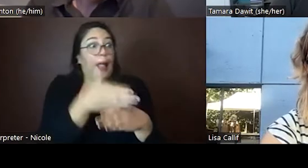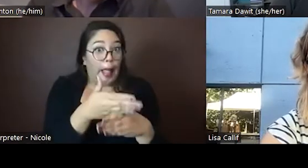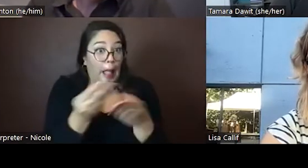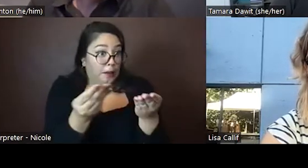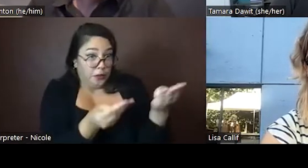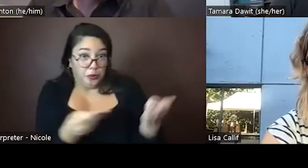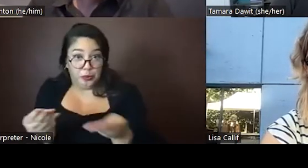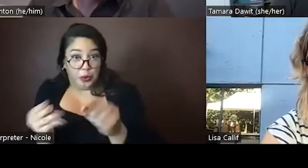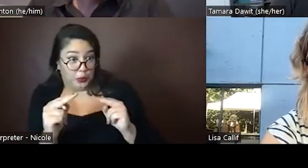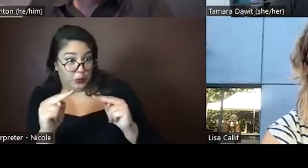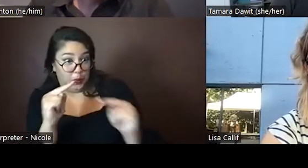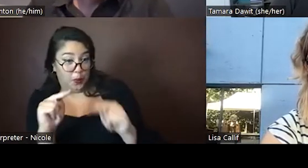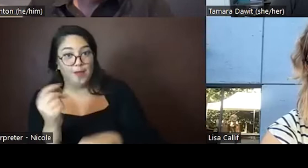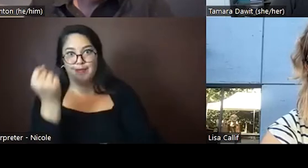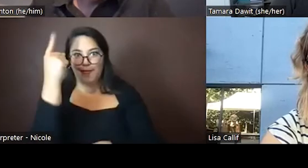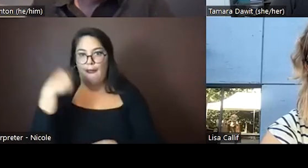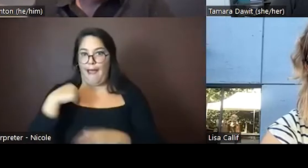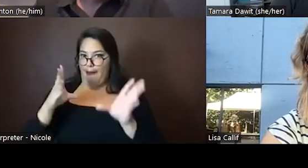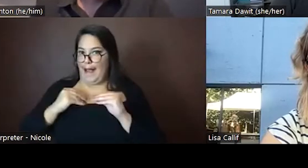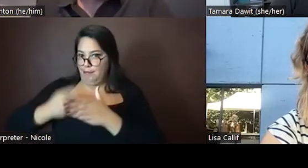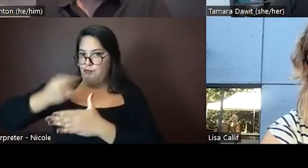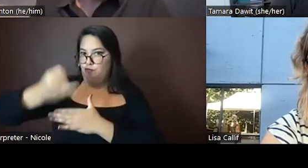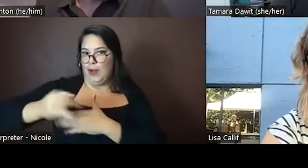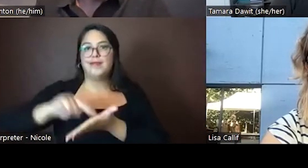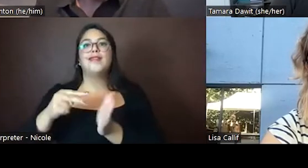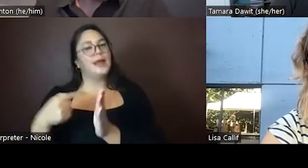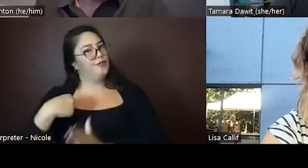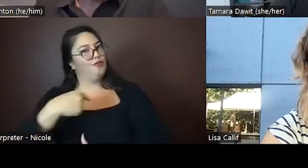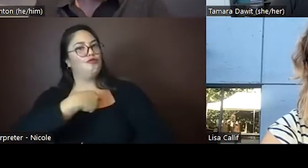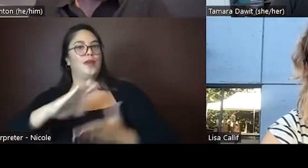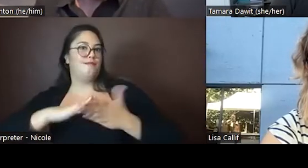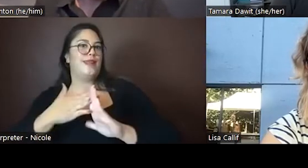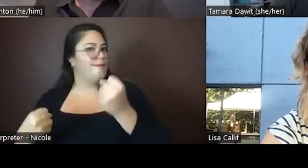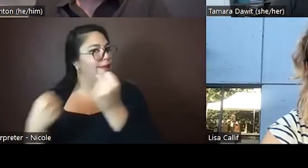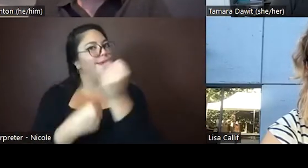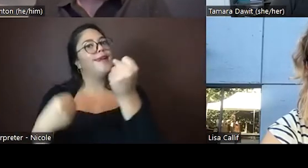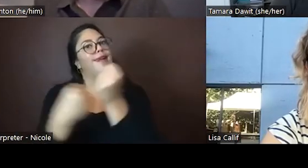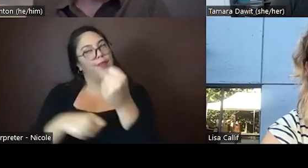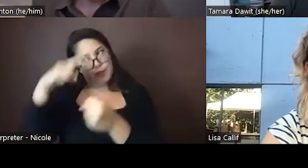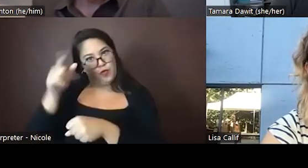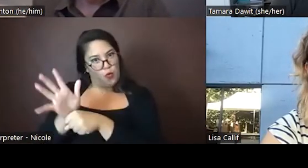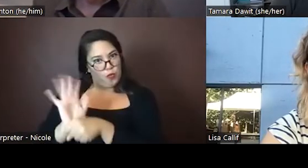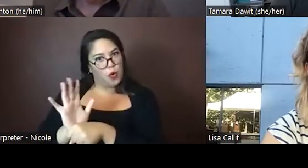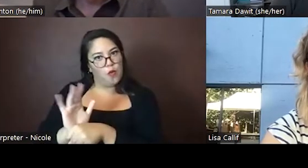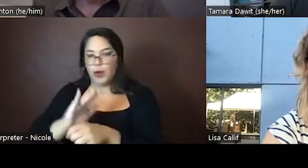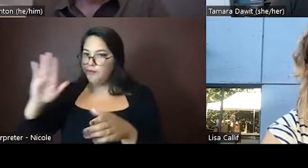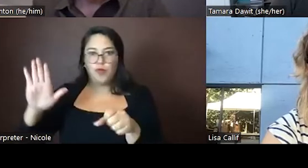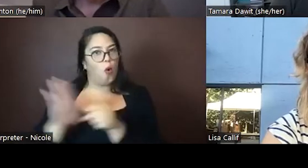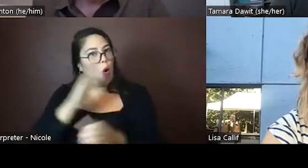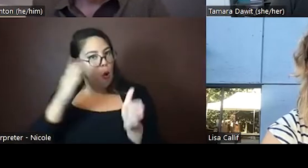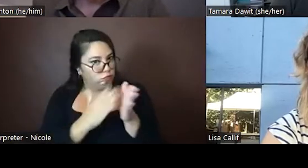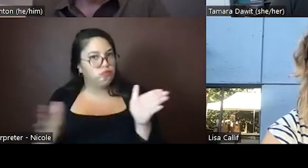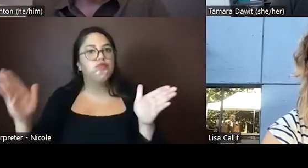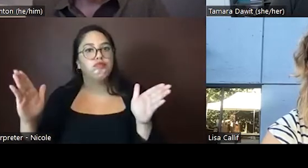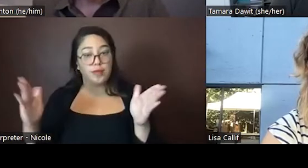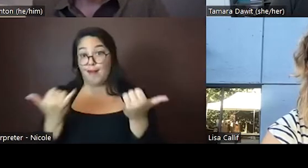we become advocates and advisors for those films for the whole journey. Right now we're consulting with two films that we came on to 5 years ago on